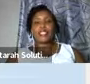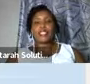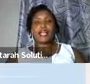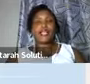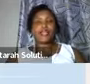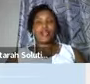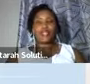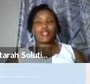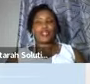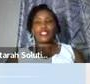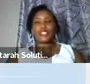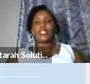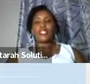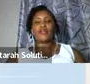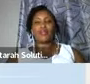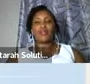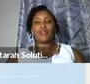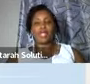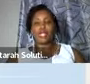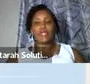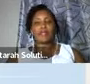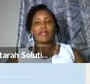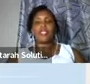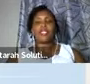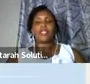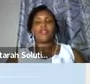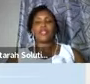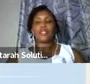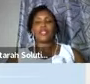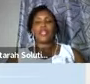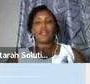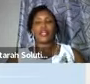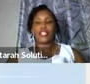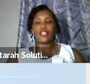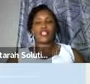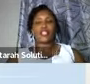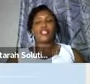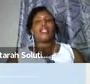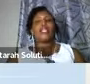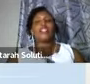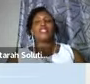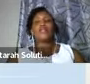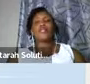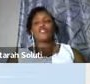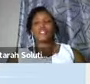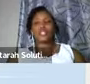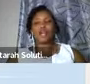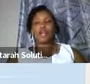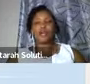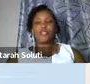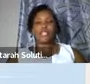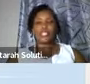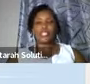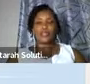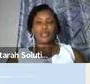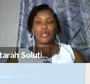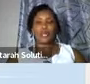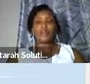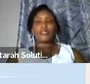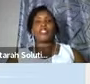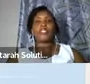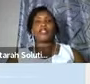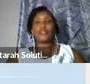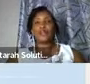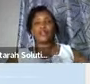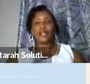deals in renovations. It deals with building, it deals with partitioning, it deals with just a bit of interiors from your